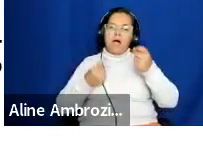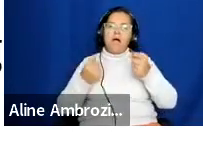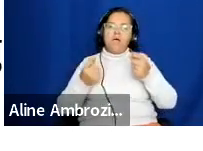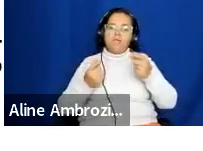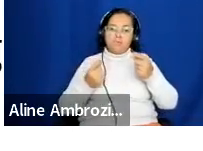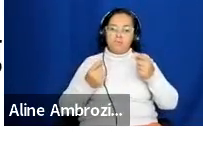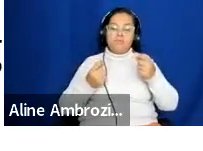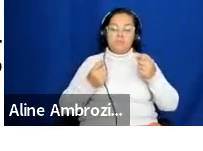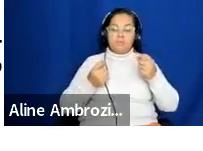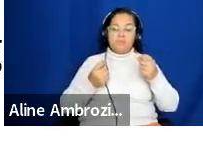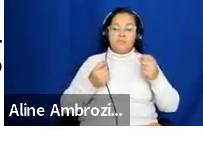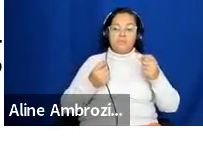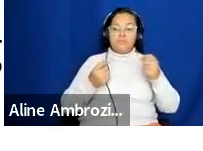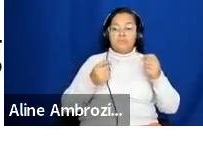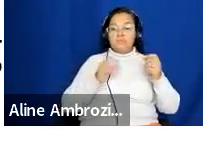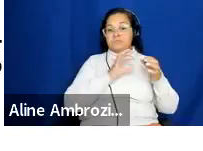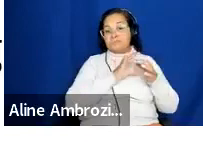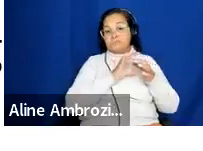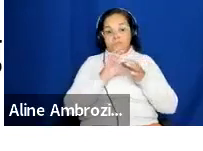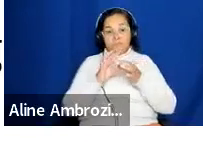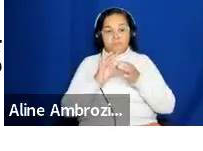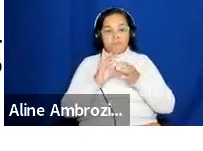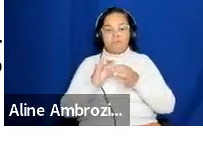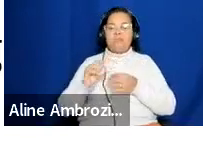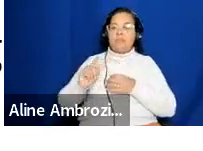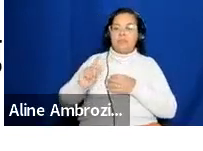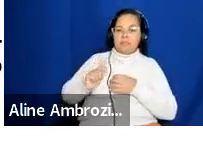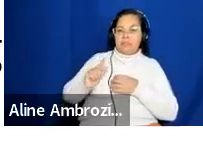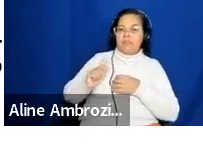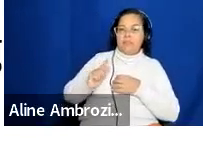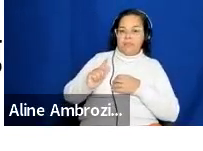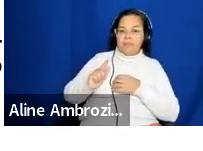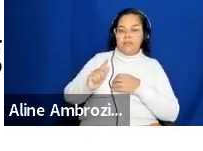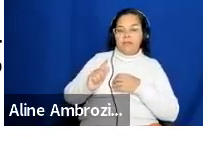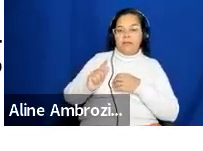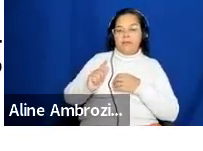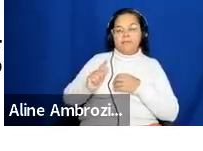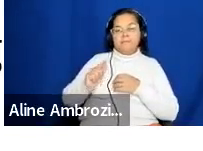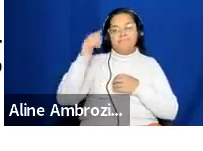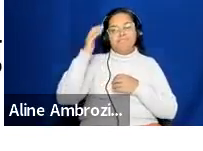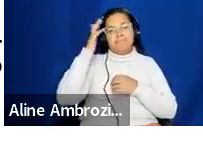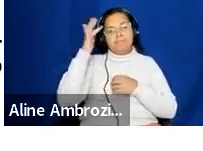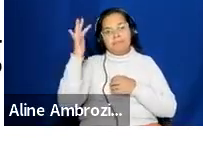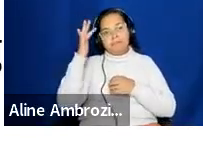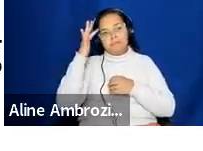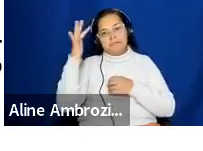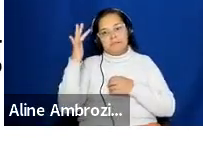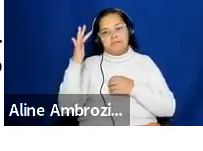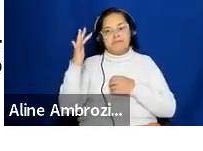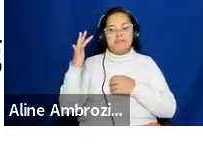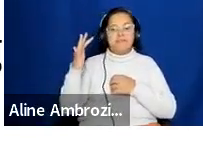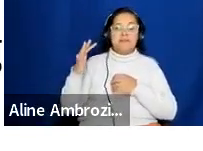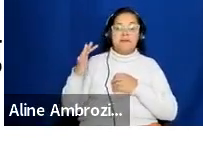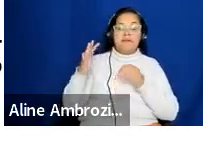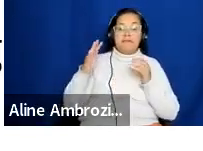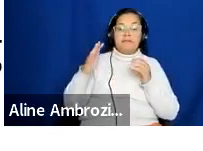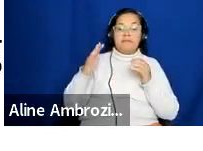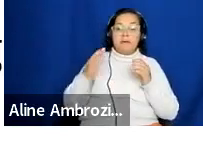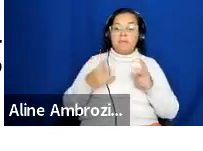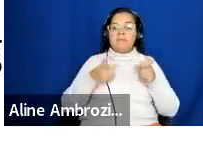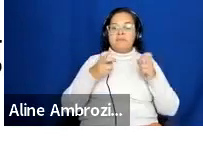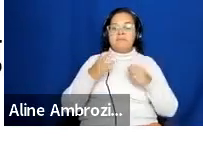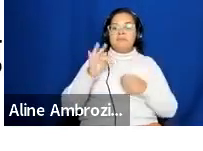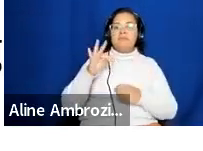we have what we call a teleological view. We see what's happening now as if it was aiming towards